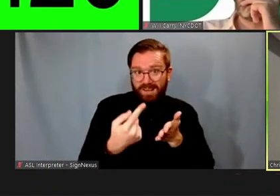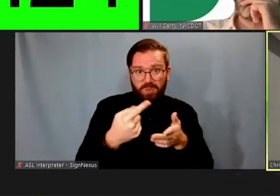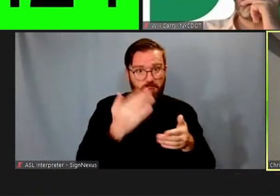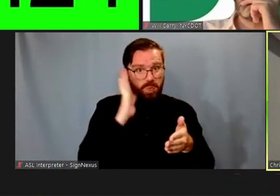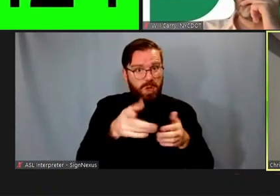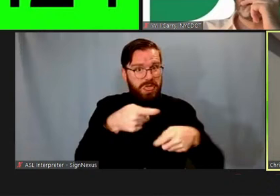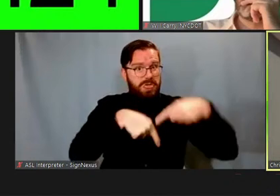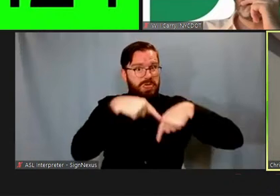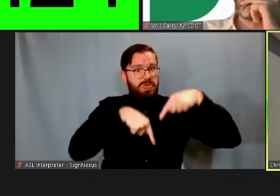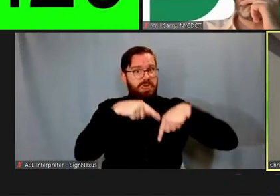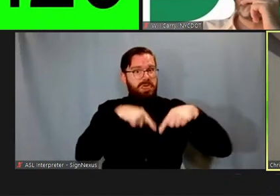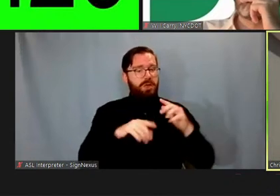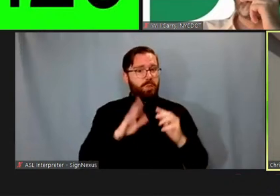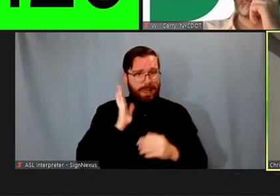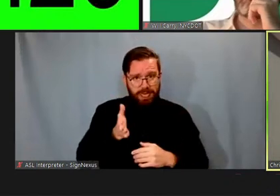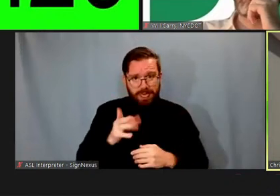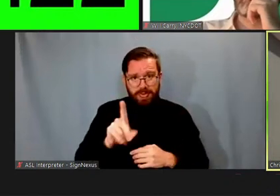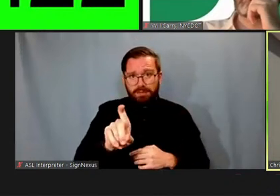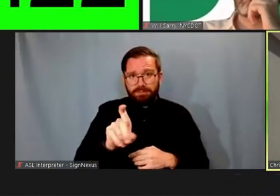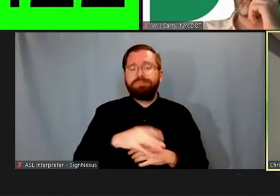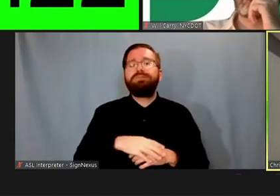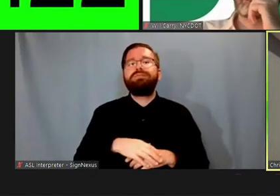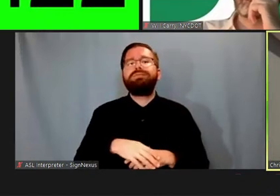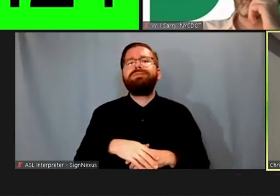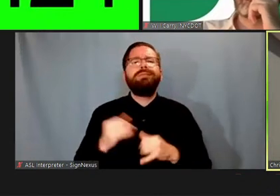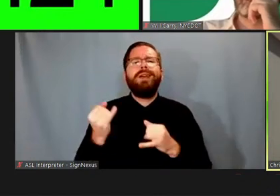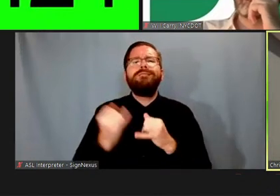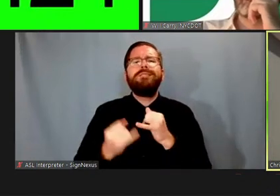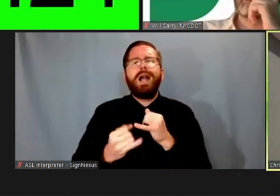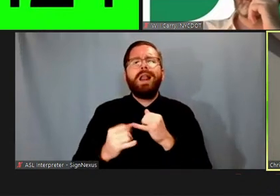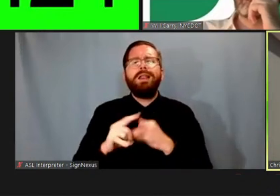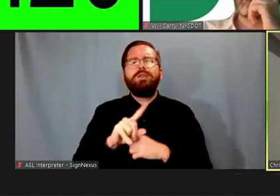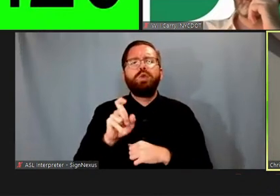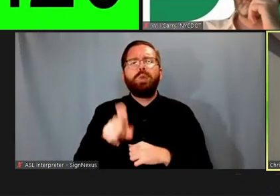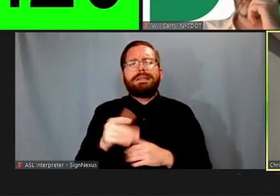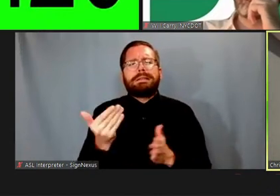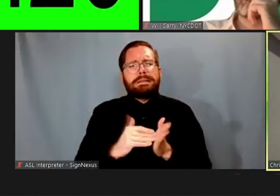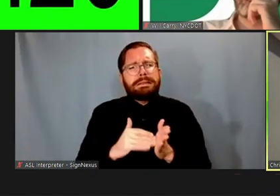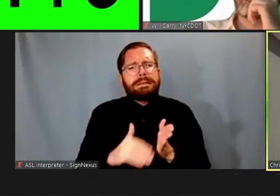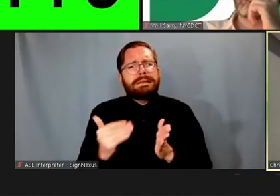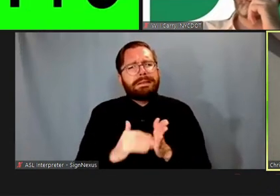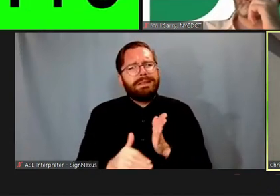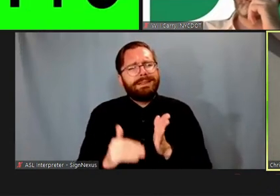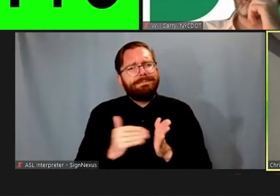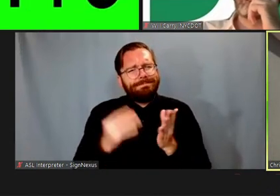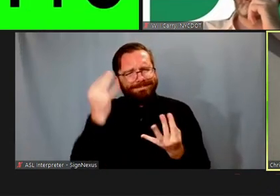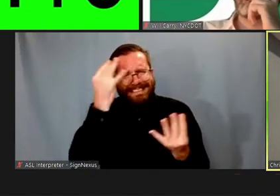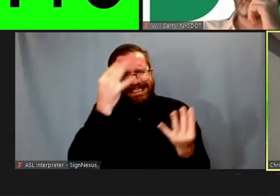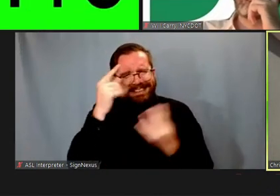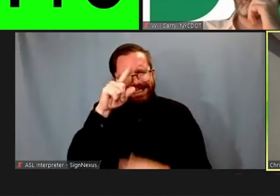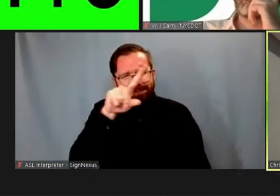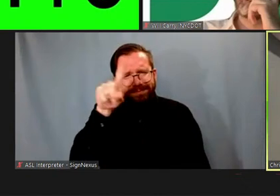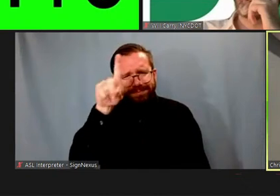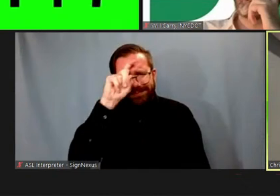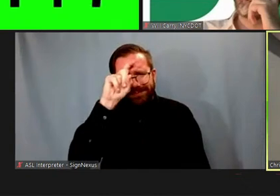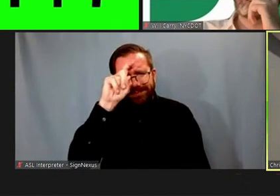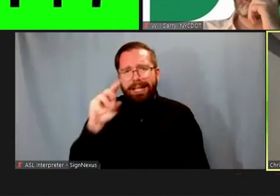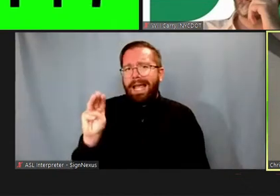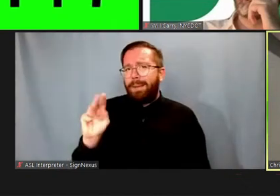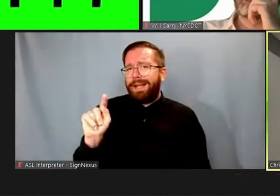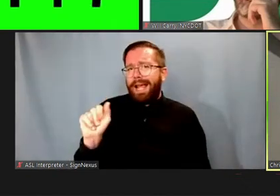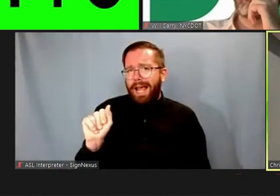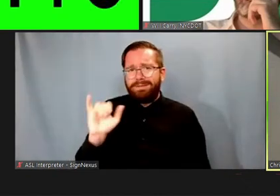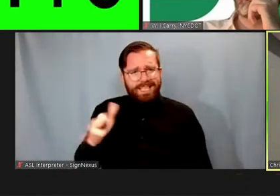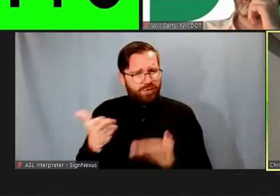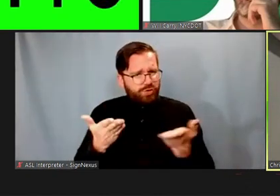additionally and finally the question i find myself repeatedly asking about the mta in particular a service that i use quite frequently